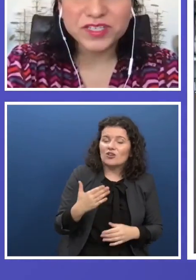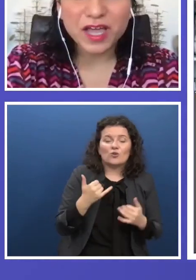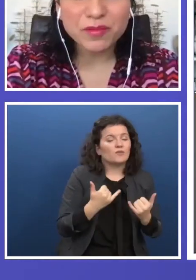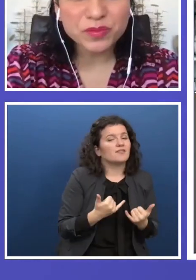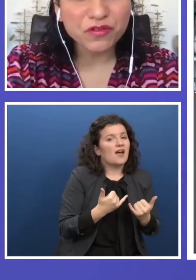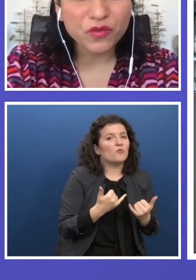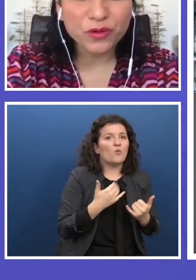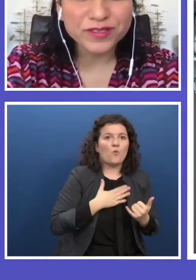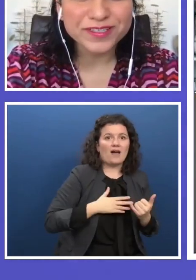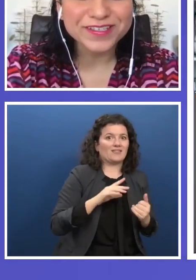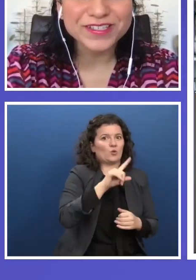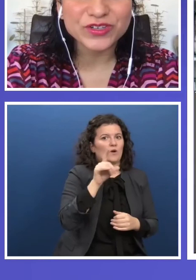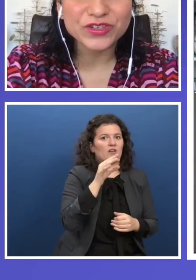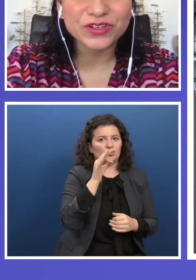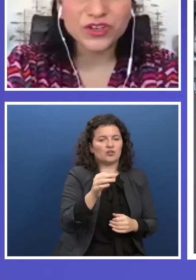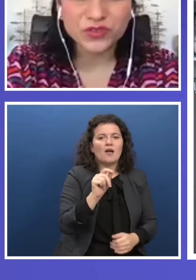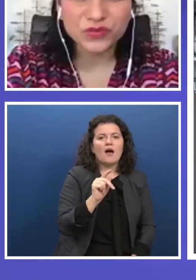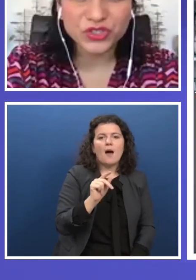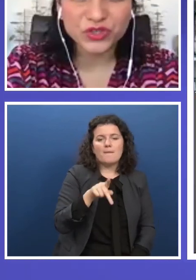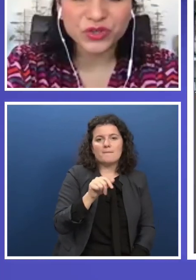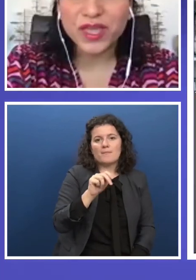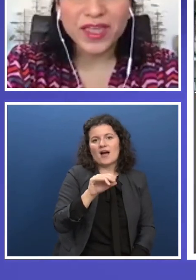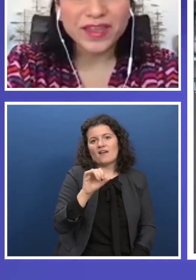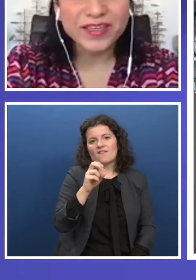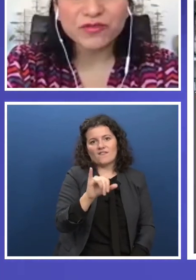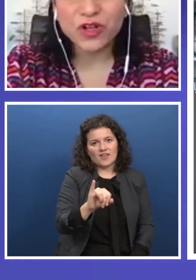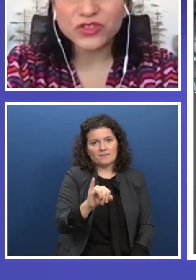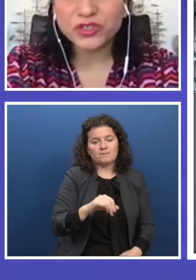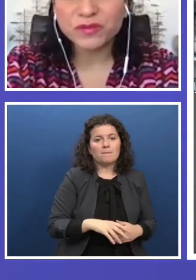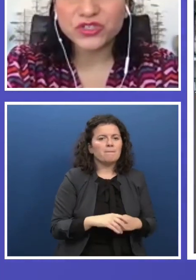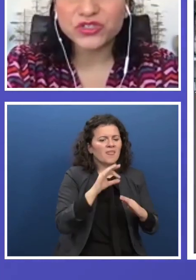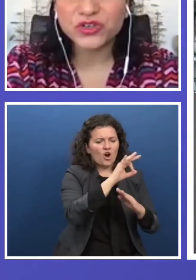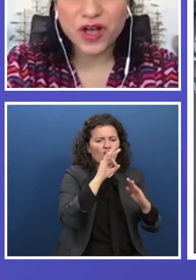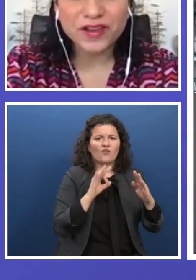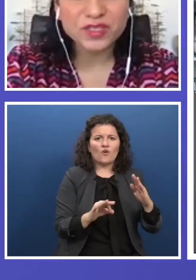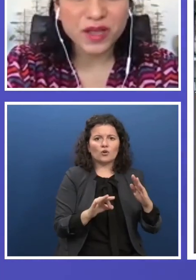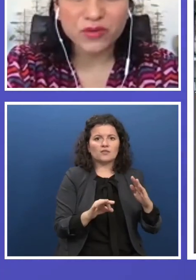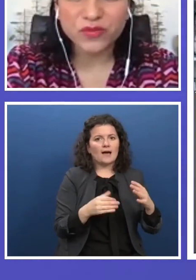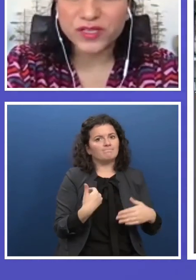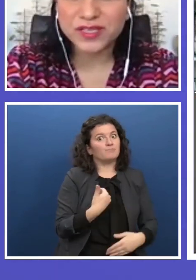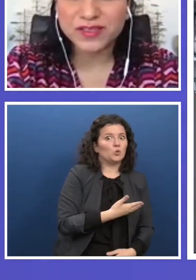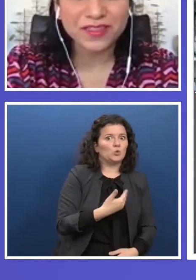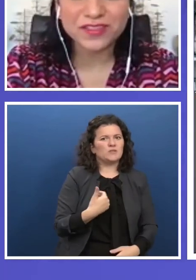that the establishment of quotas is considered controversial, and yet voluntary measures are not